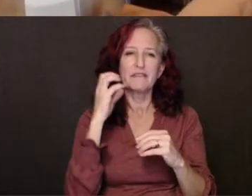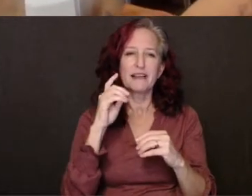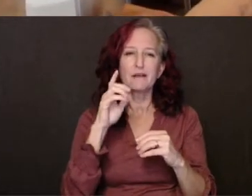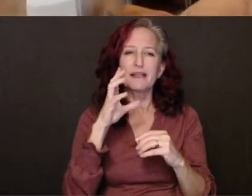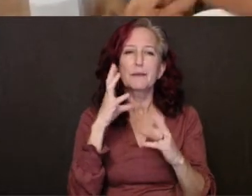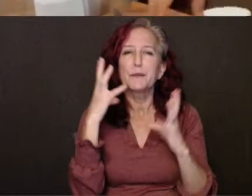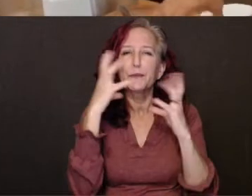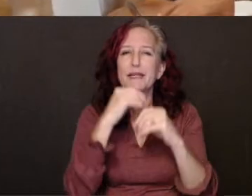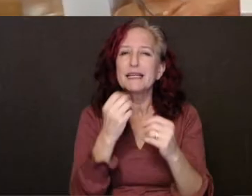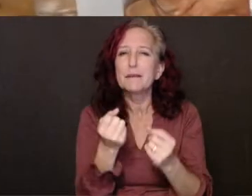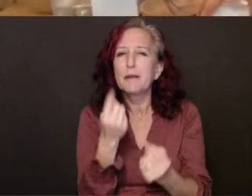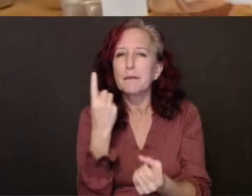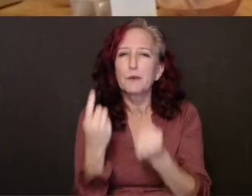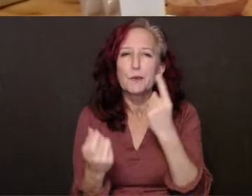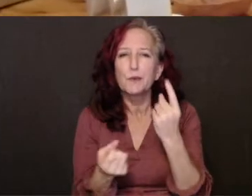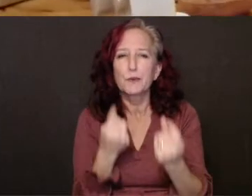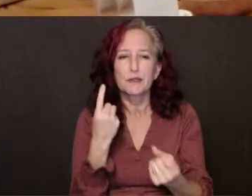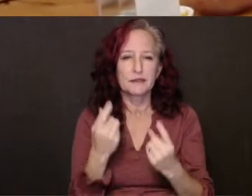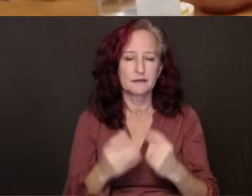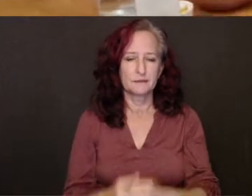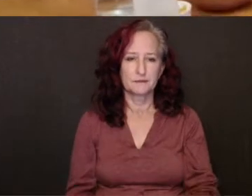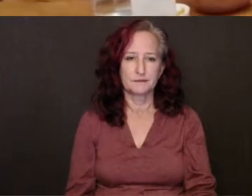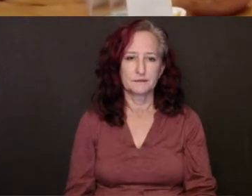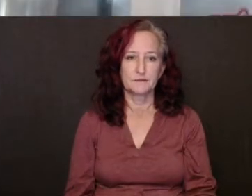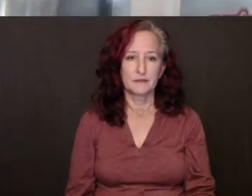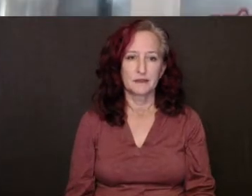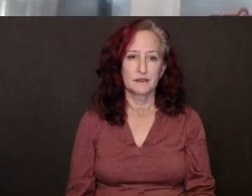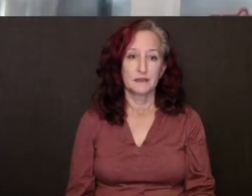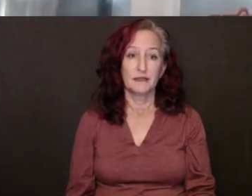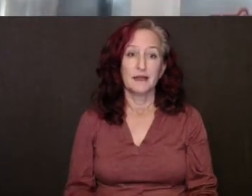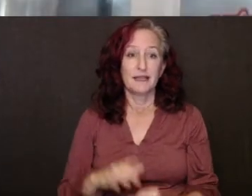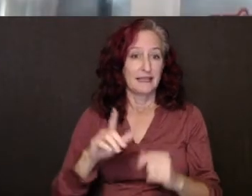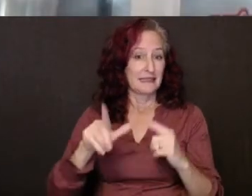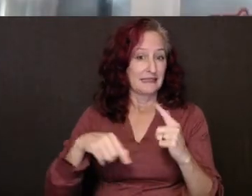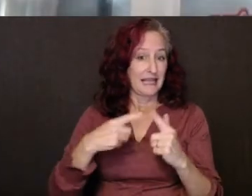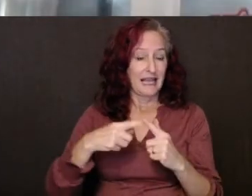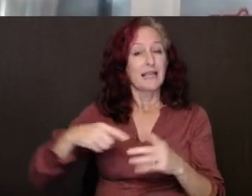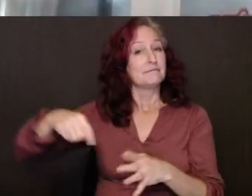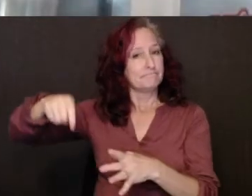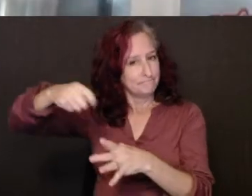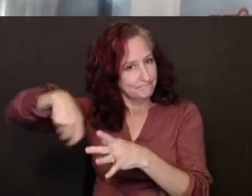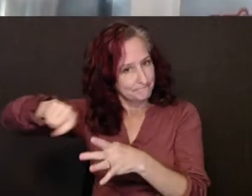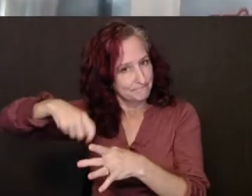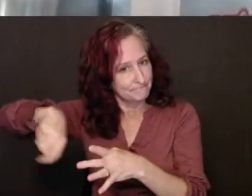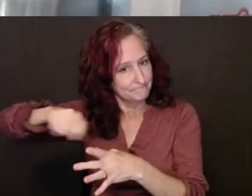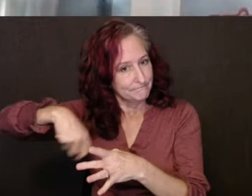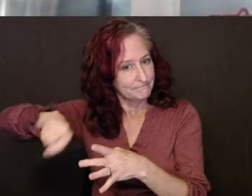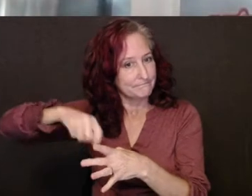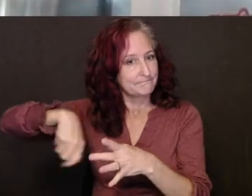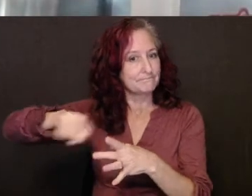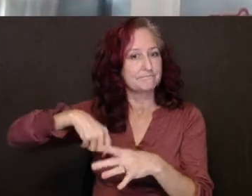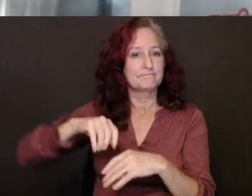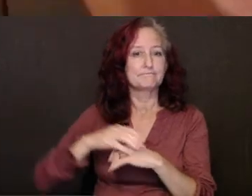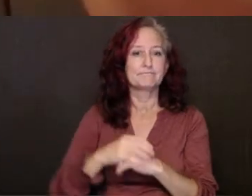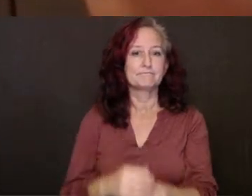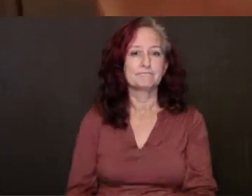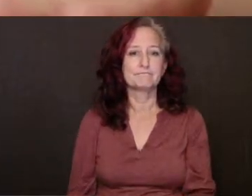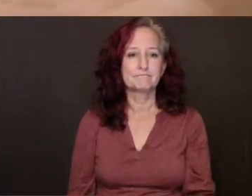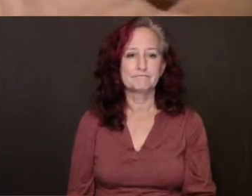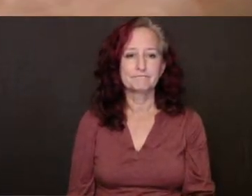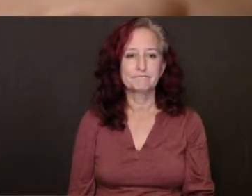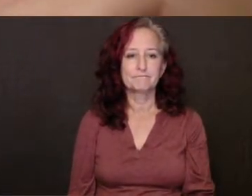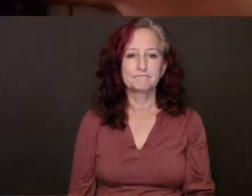I did an hour before, I pre-soaked it and it puffs up just perfectly, almost like a real pretty